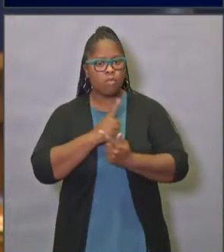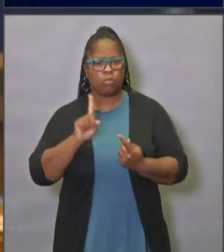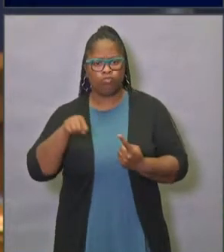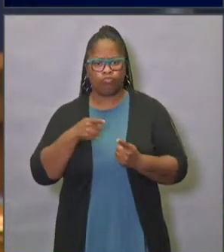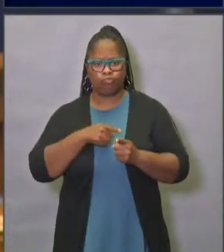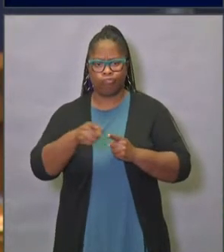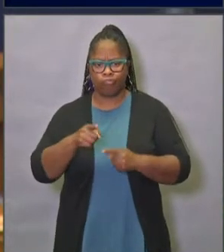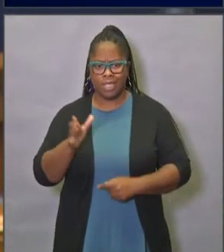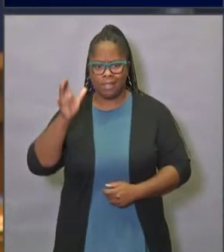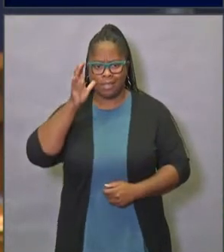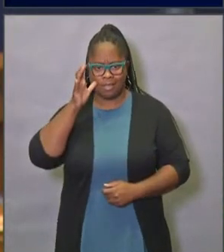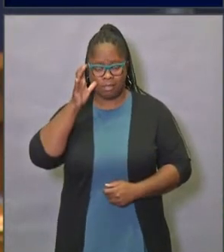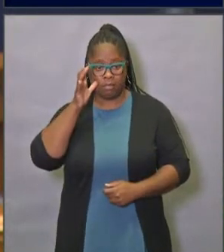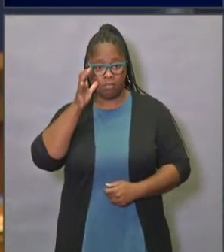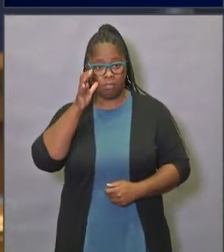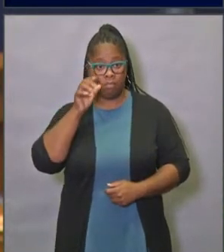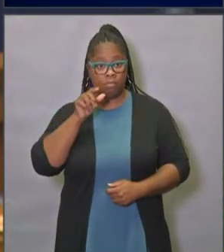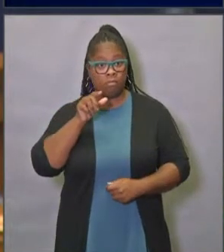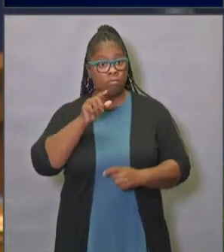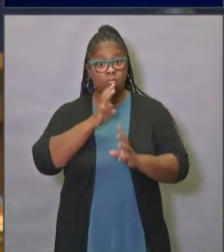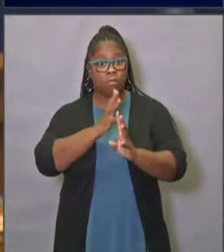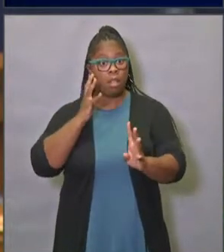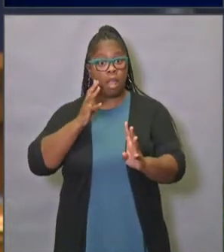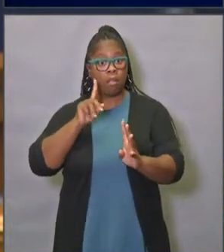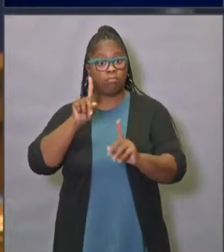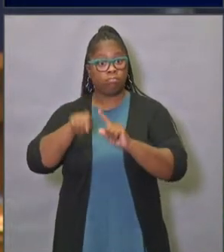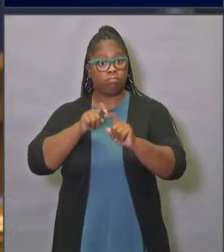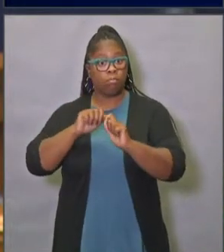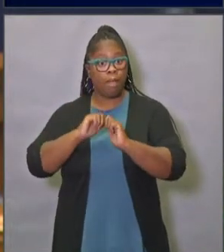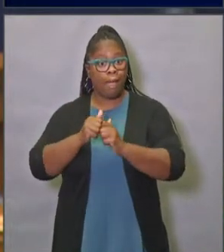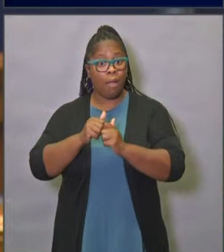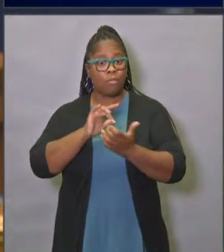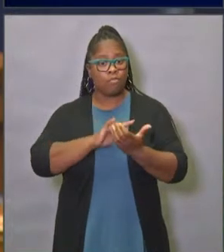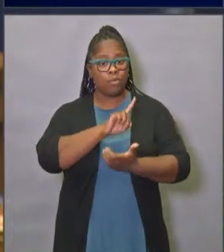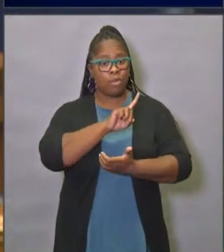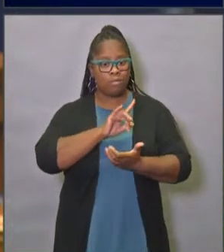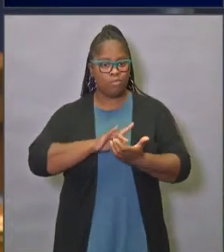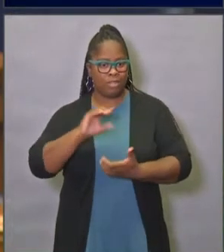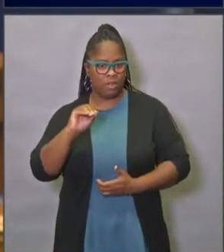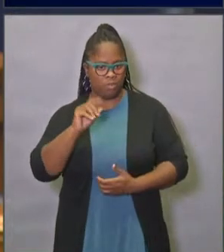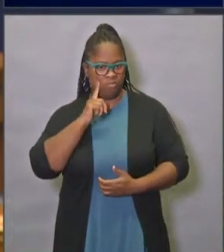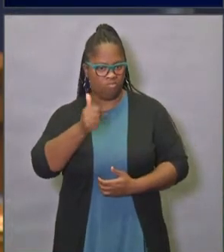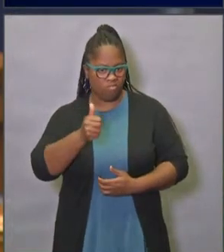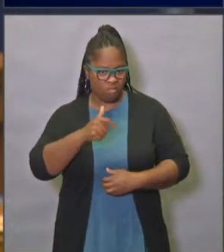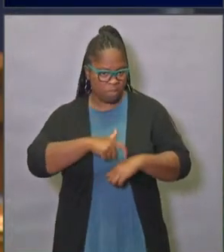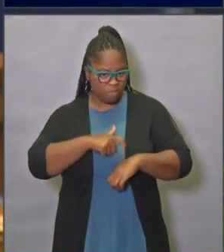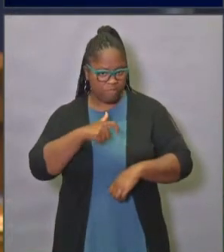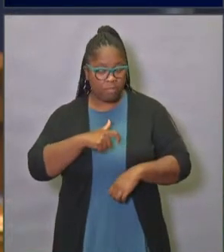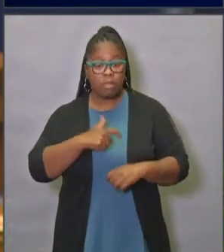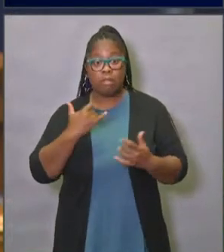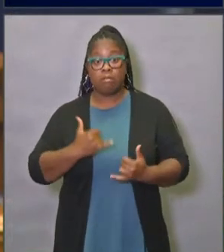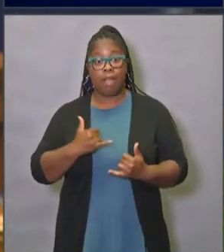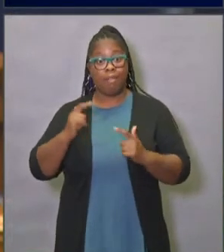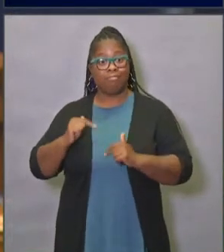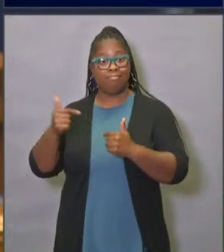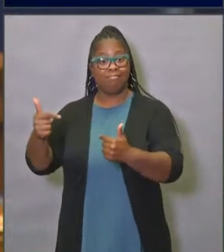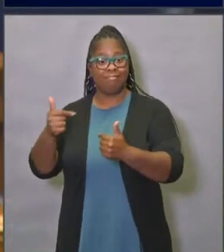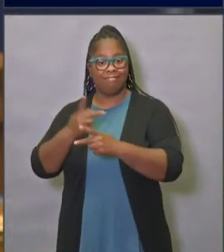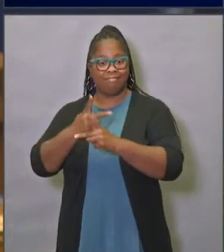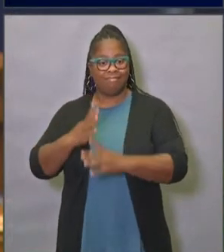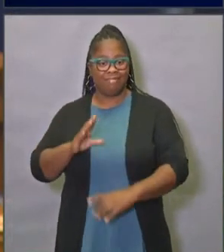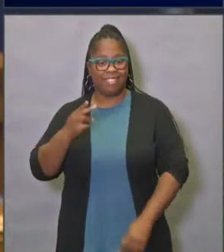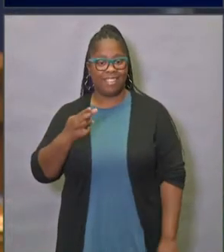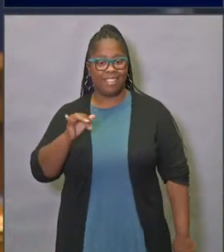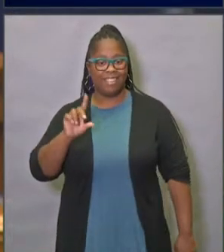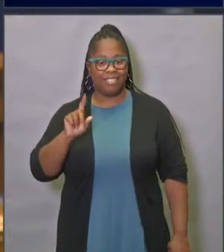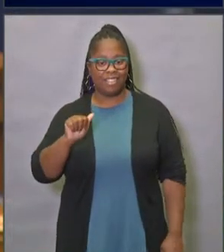mode. You may put yourself in queue by pressing 10 at any time. I would now like to turn the conference over to